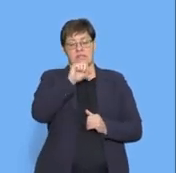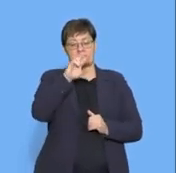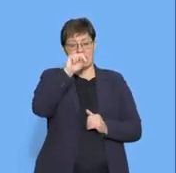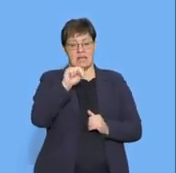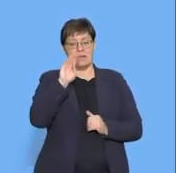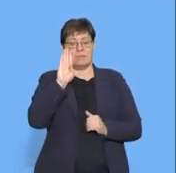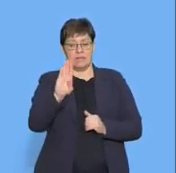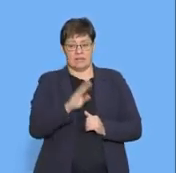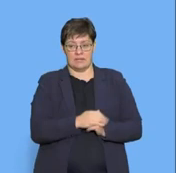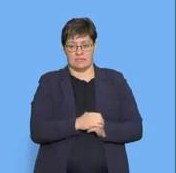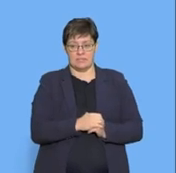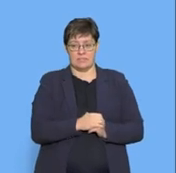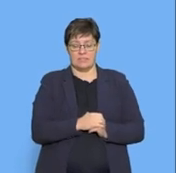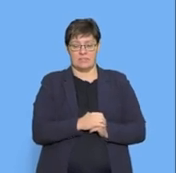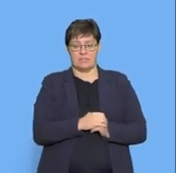beta.